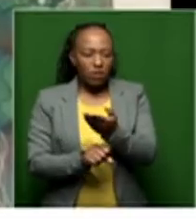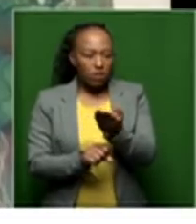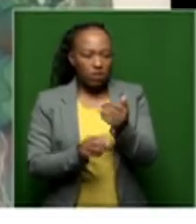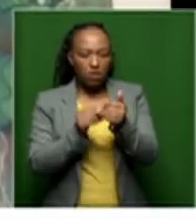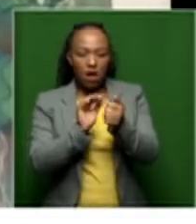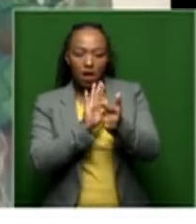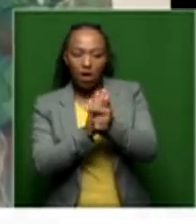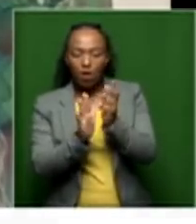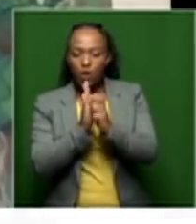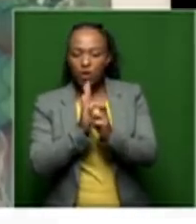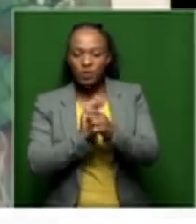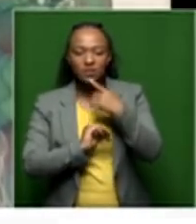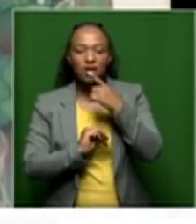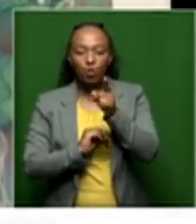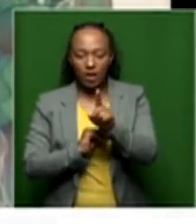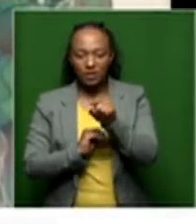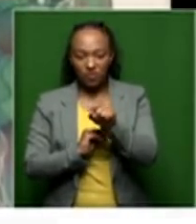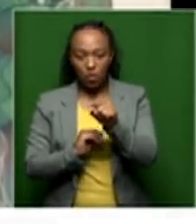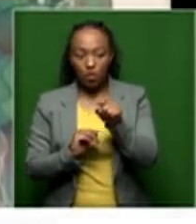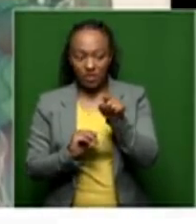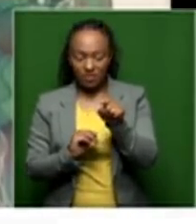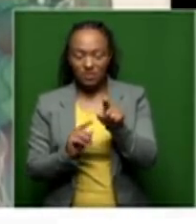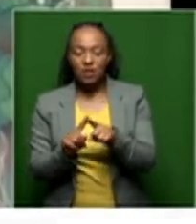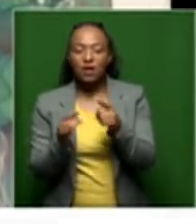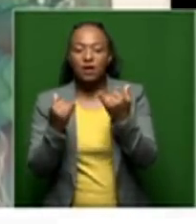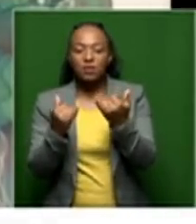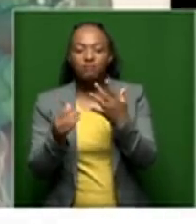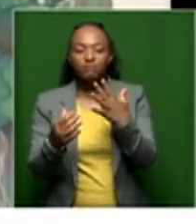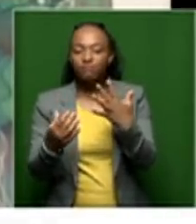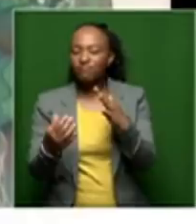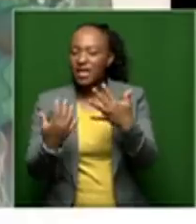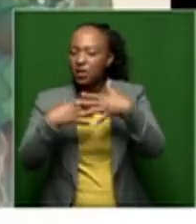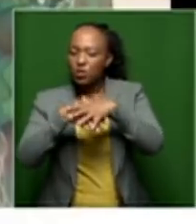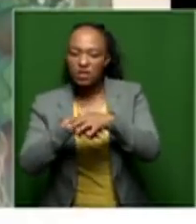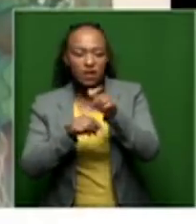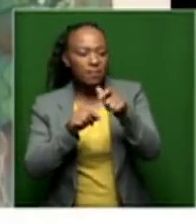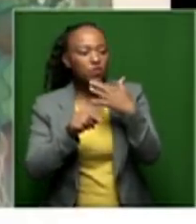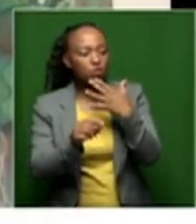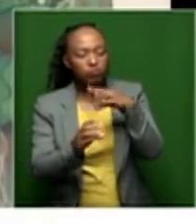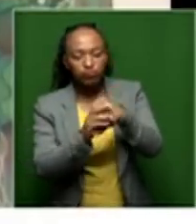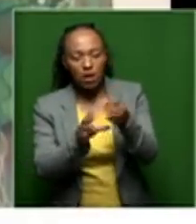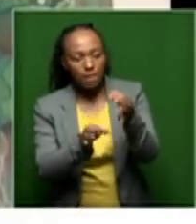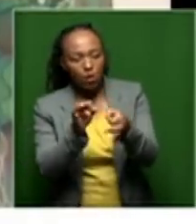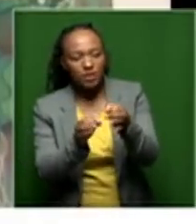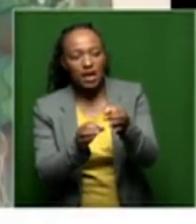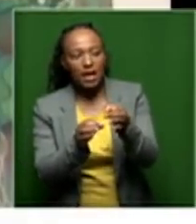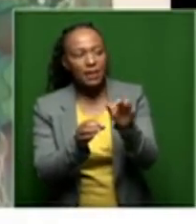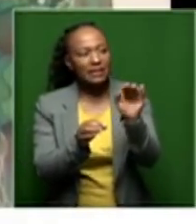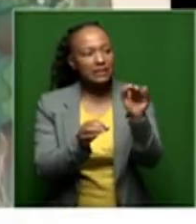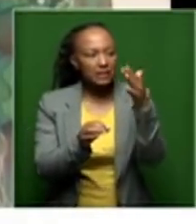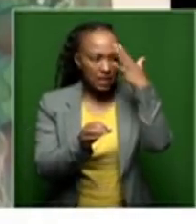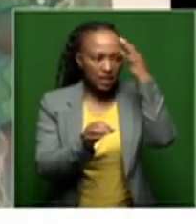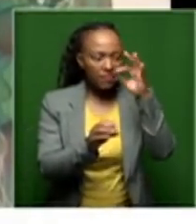of laws and regulations in this regard. So it's inclusive of people who are politically exposed. It's about